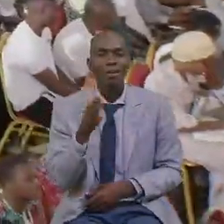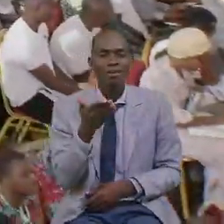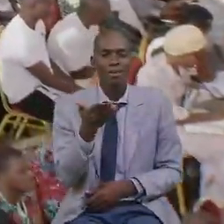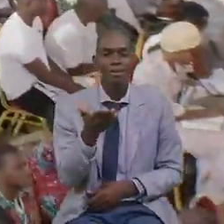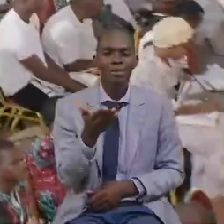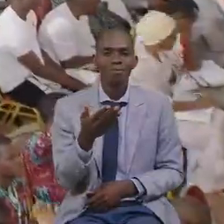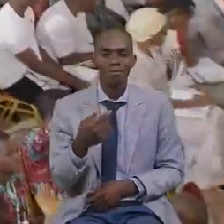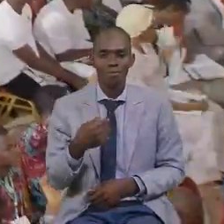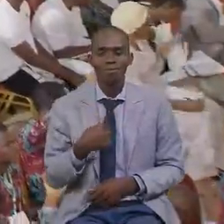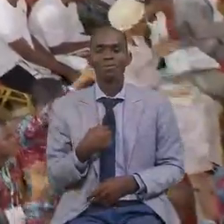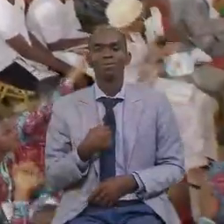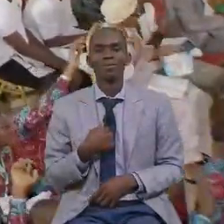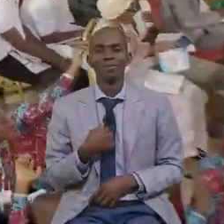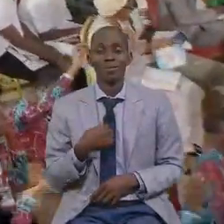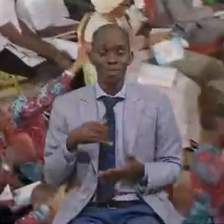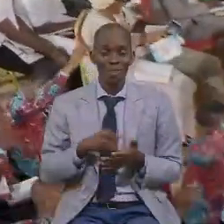here. Look up at me. It's me.